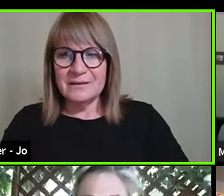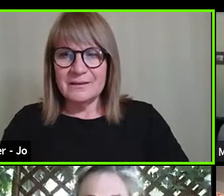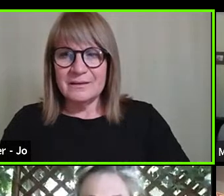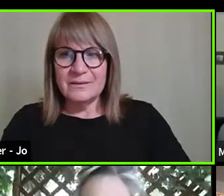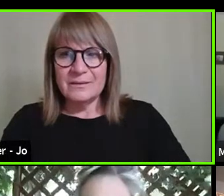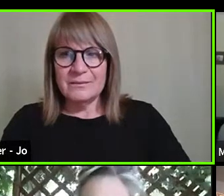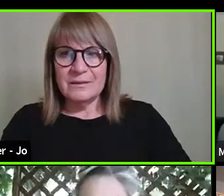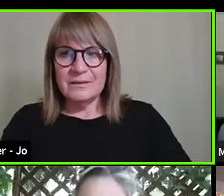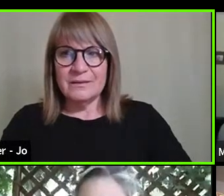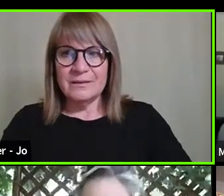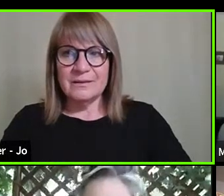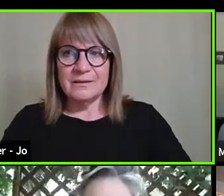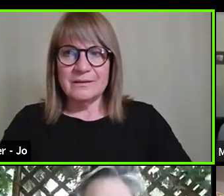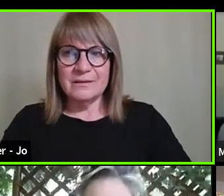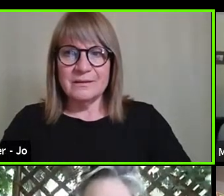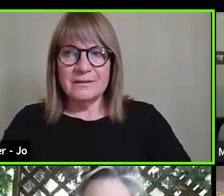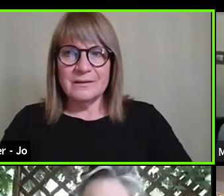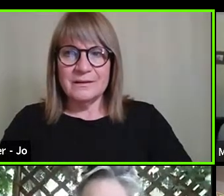focus